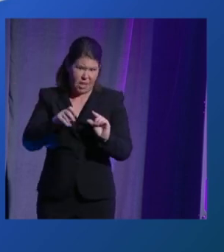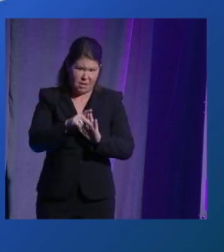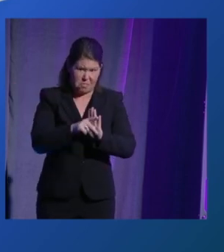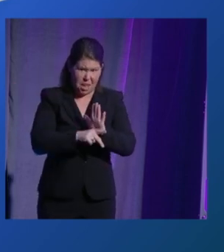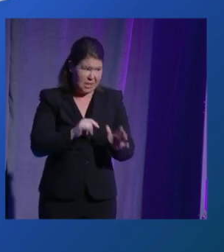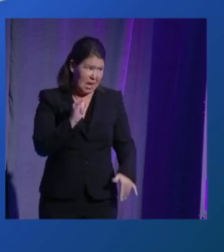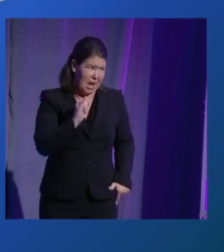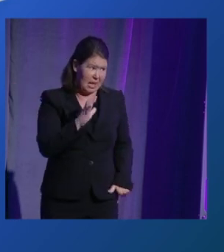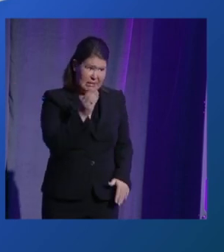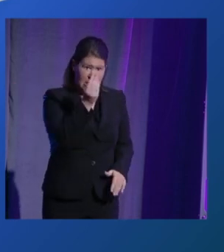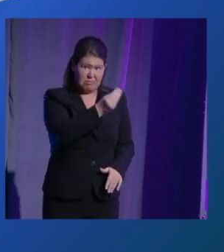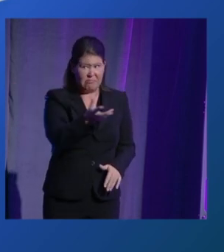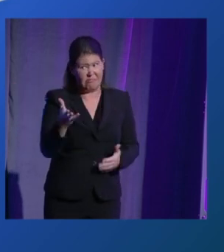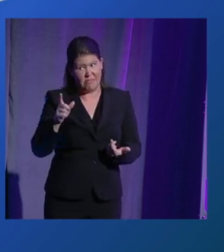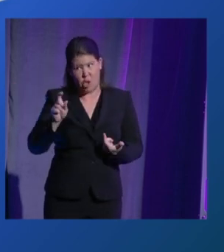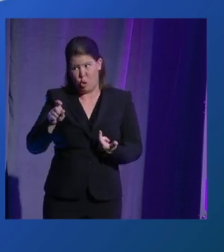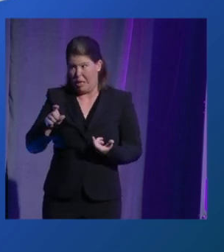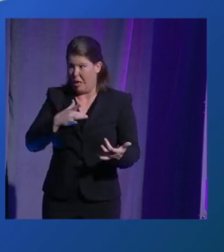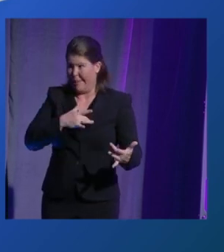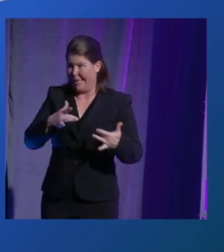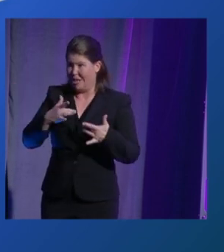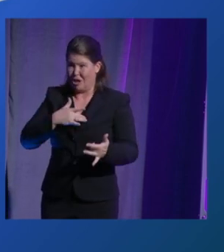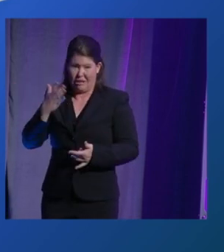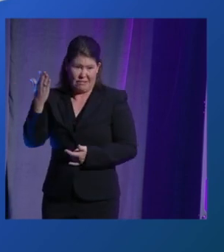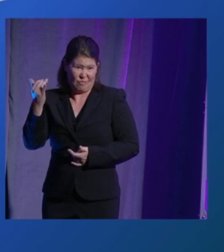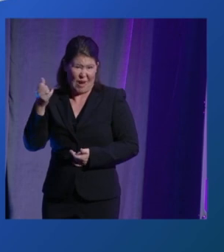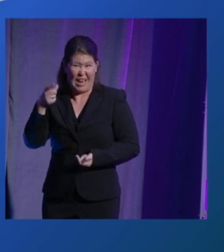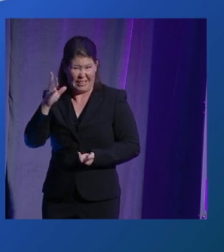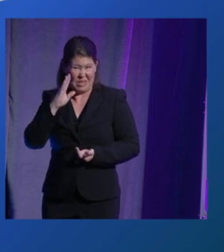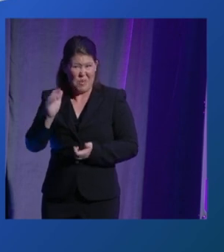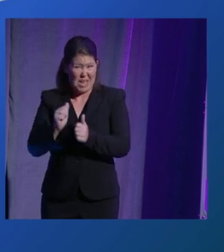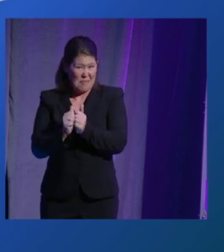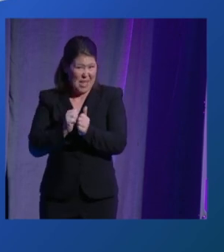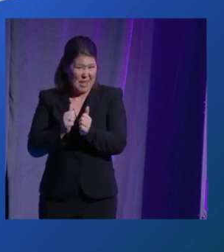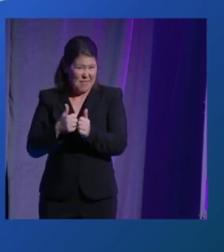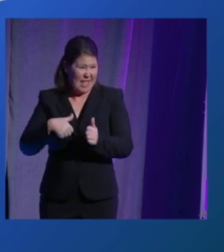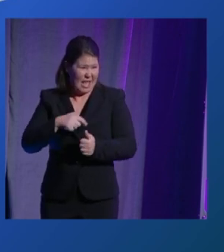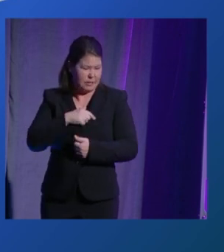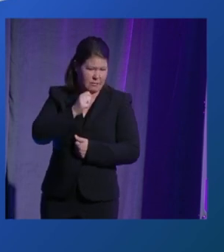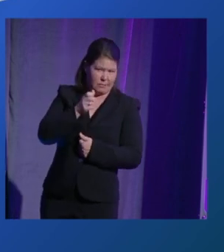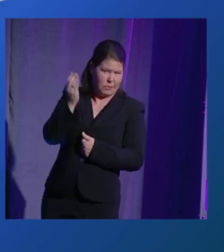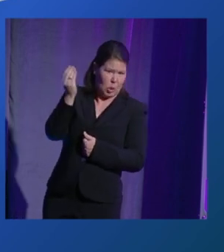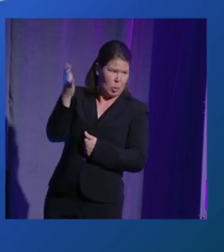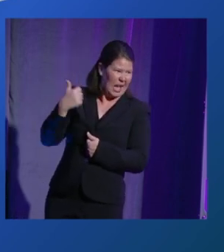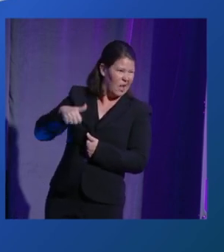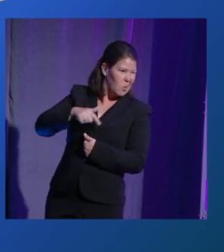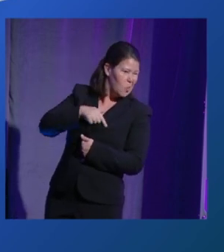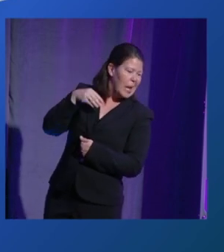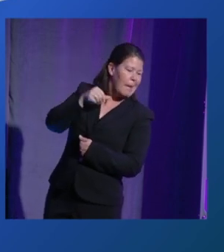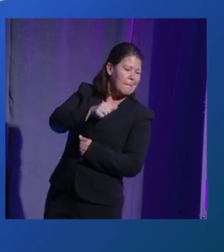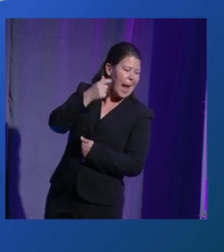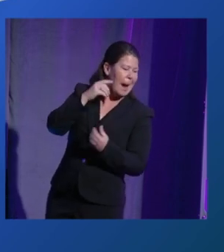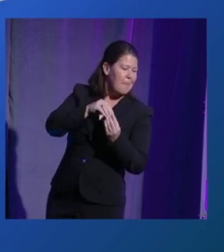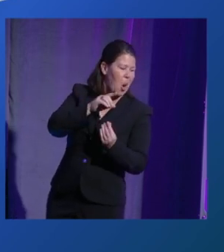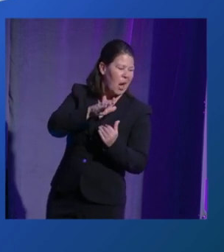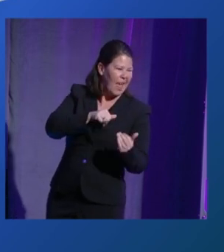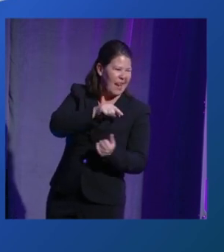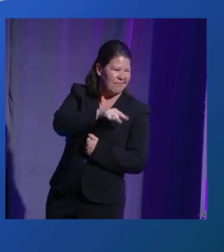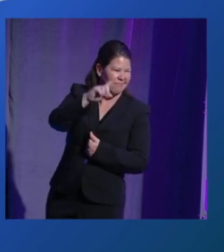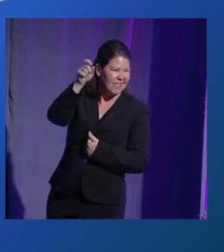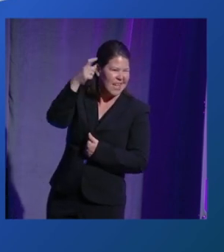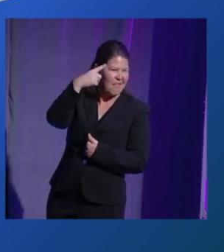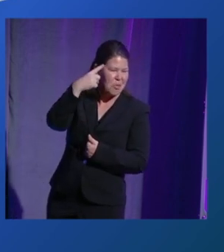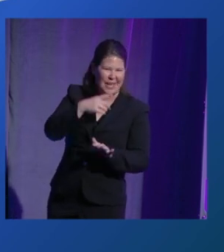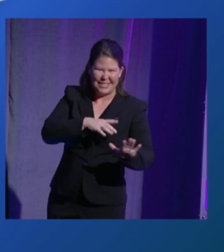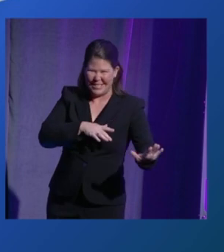that because you're going to need more engineers and you're going to compete with us and you know don't tell anyone because uh but we pay more so um you